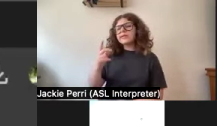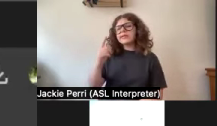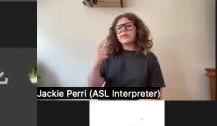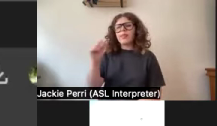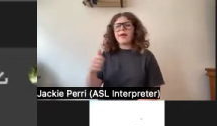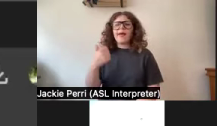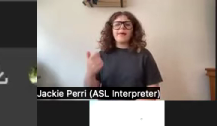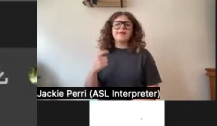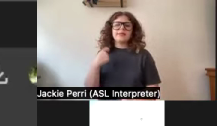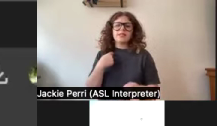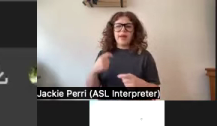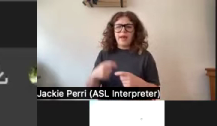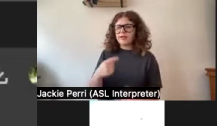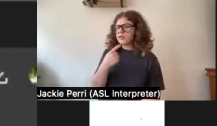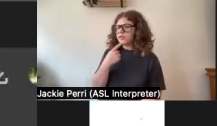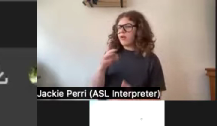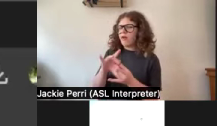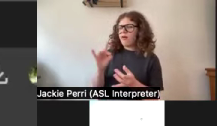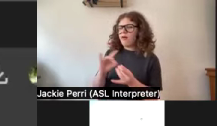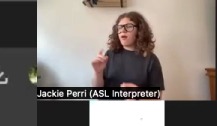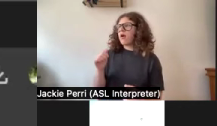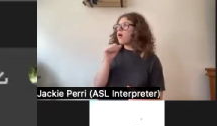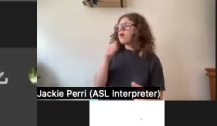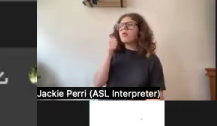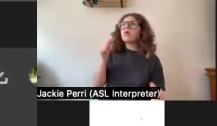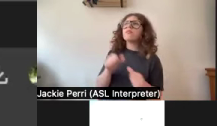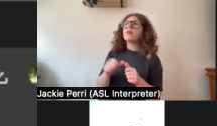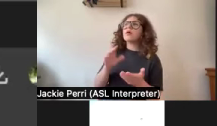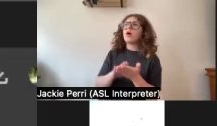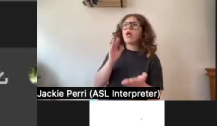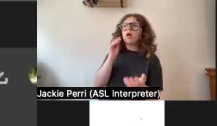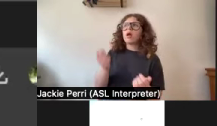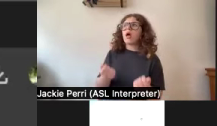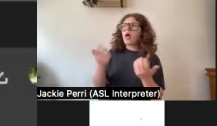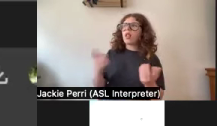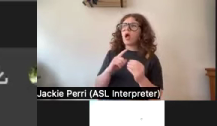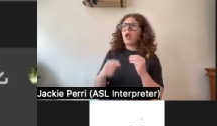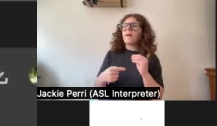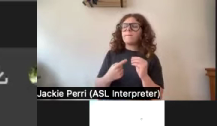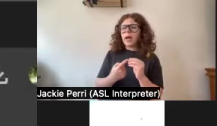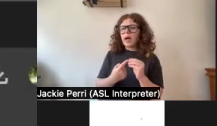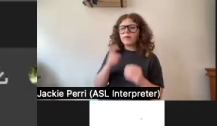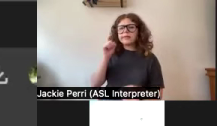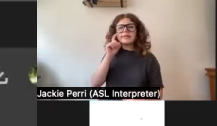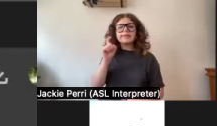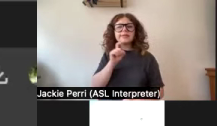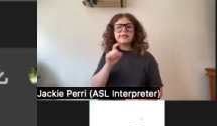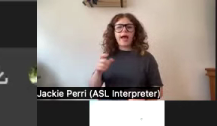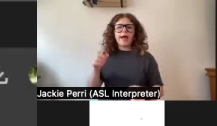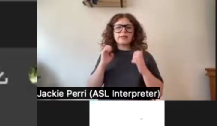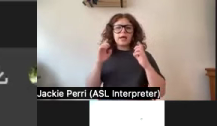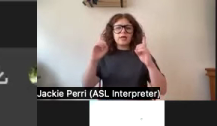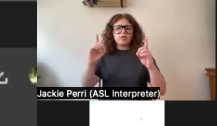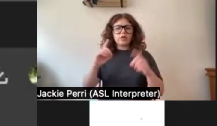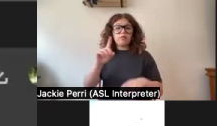says, no recuerdo haber I don't aprendido remember having mucha, learned a lot mucha about clase de educación sex sexual ed in my femenina only en la class I had escuela